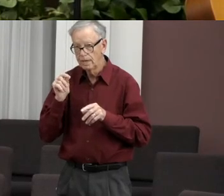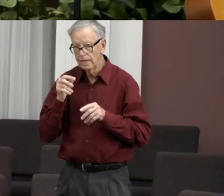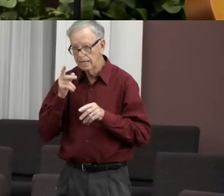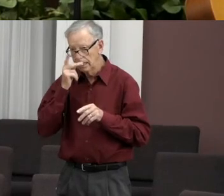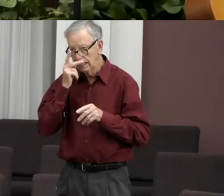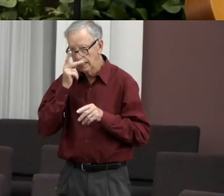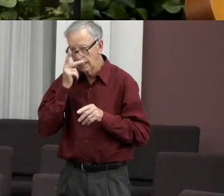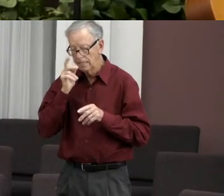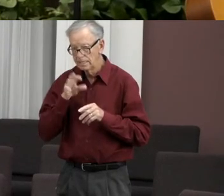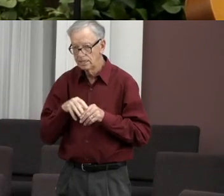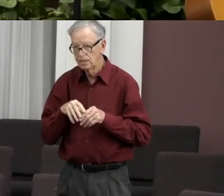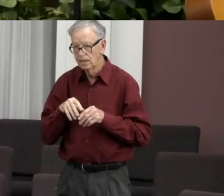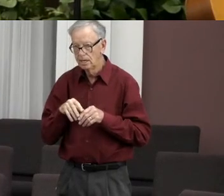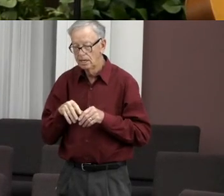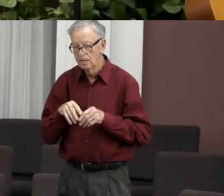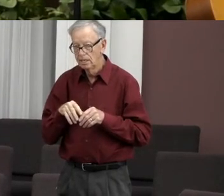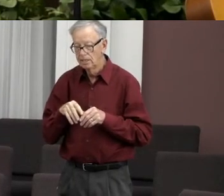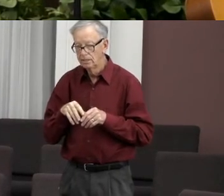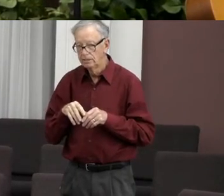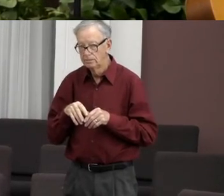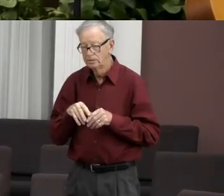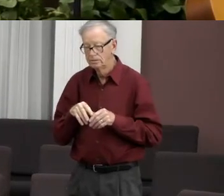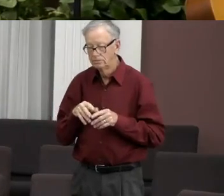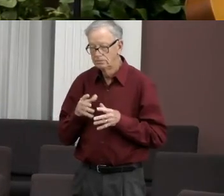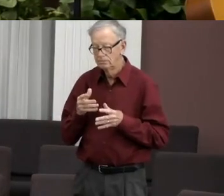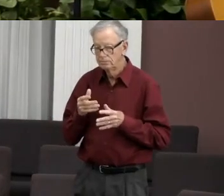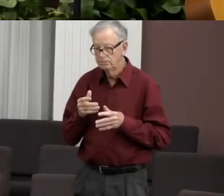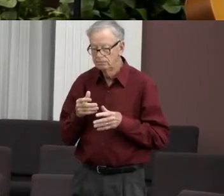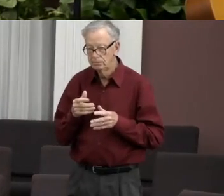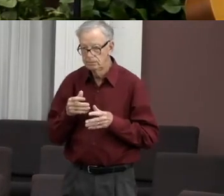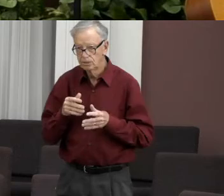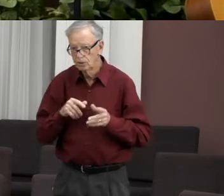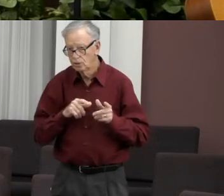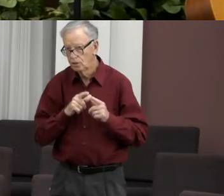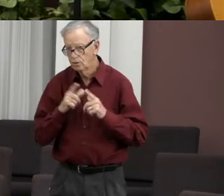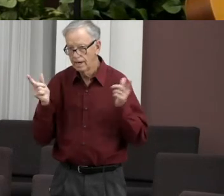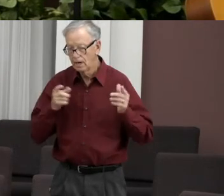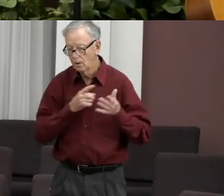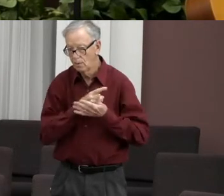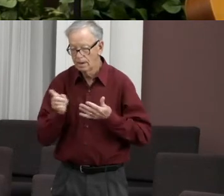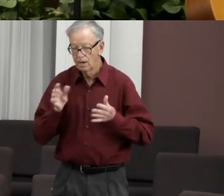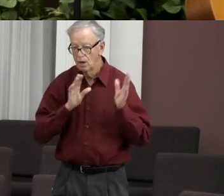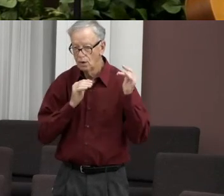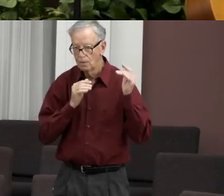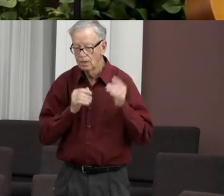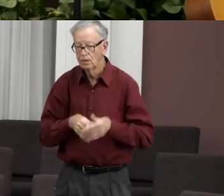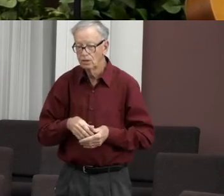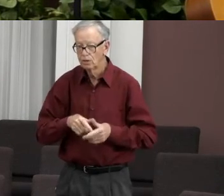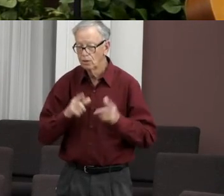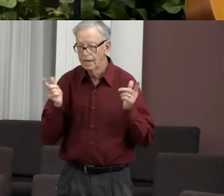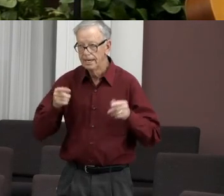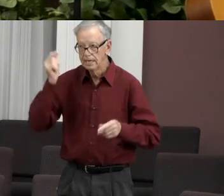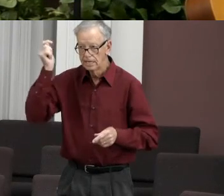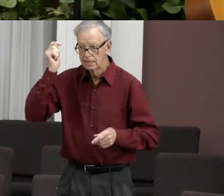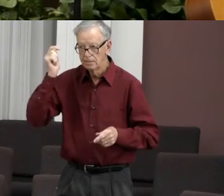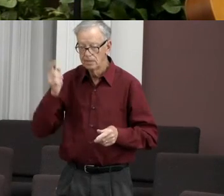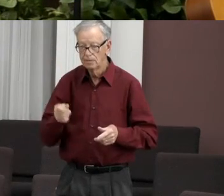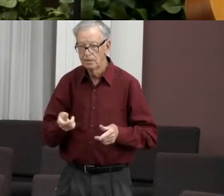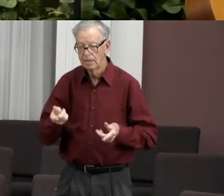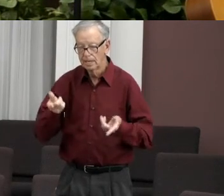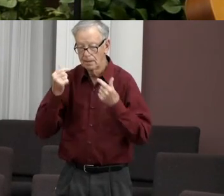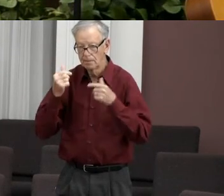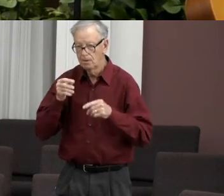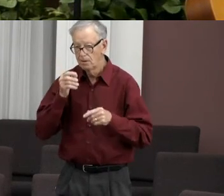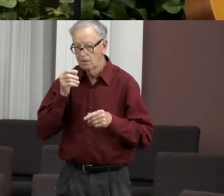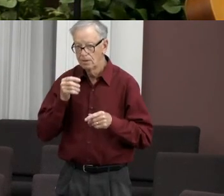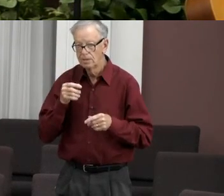kids too. It's going to be a great week, and we hope that you will hear some great testimonies when we get back and see the